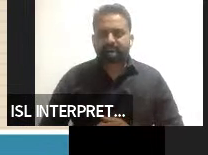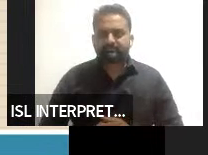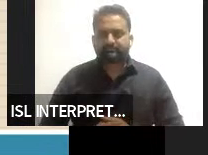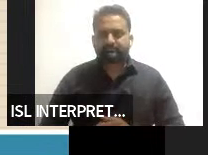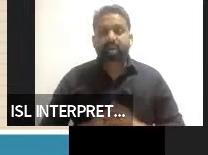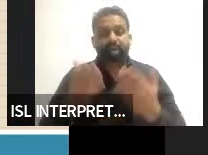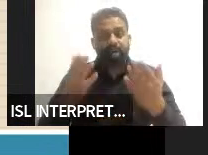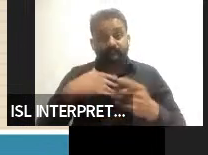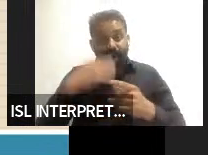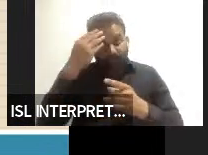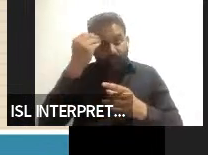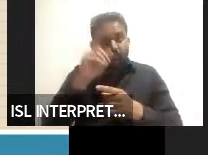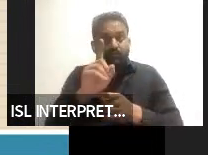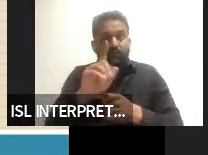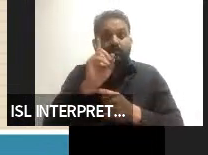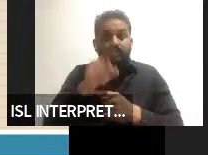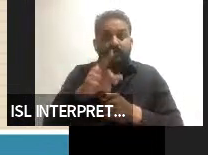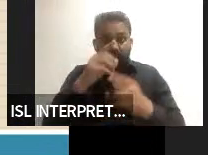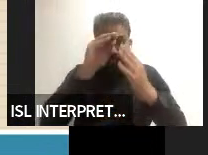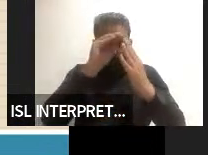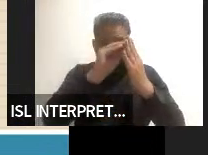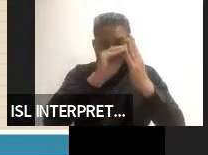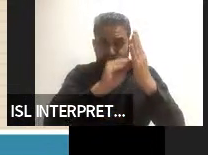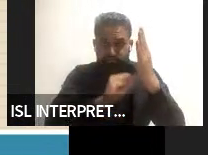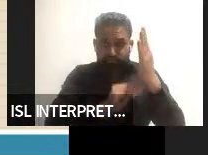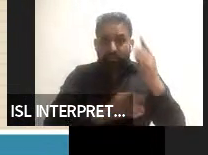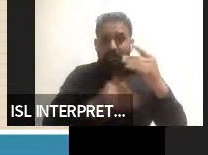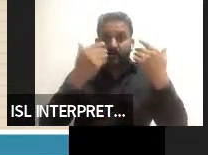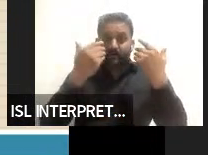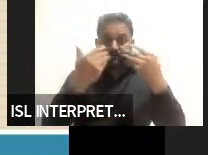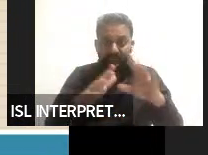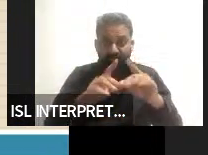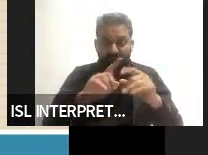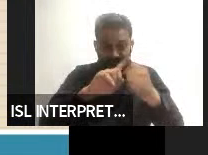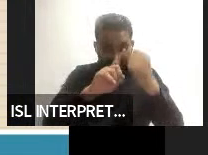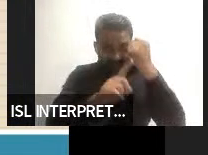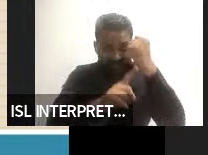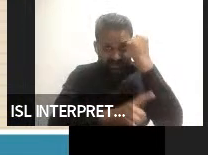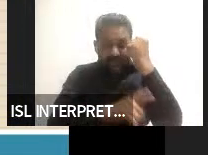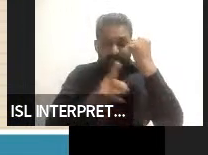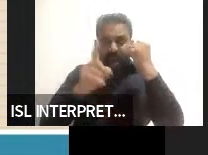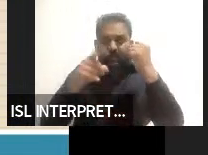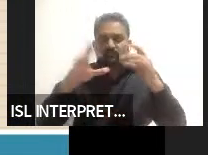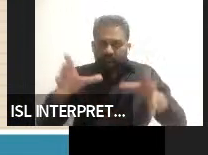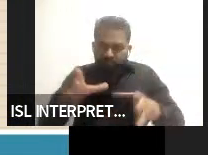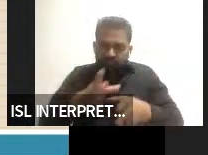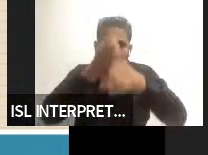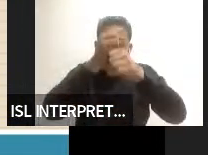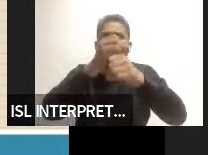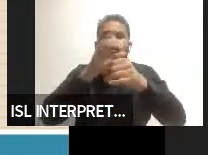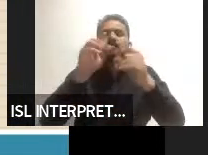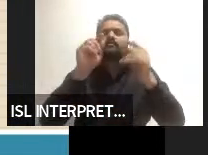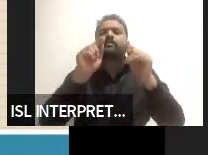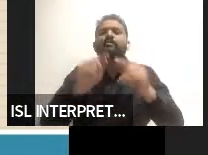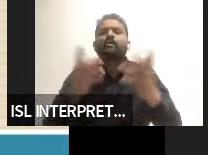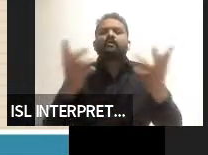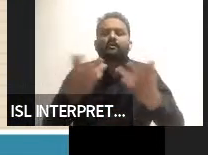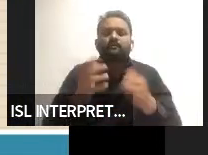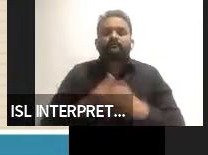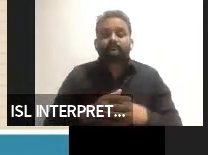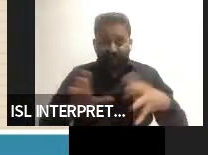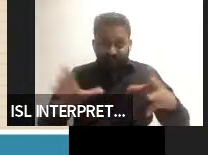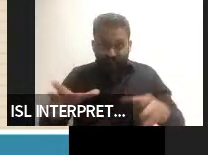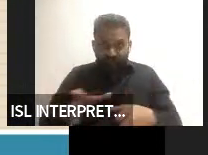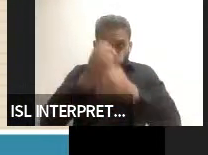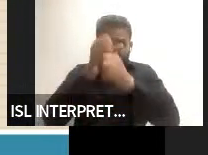don't forget, once you finish that argument, at the end, you need to write your conclusion. Conclusion does not have to